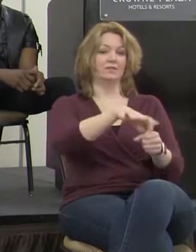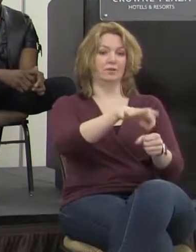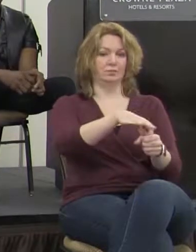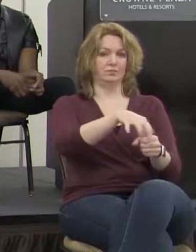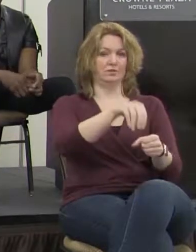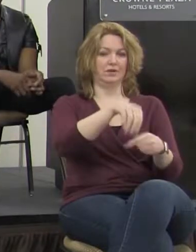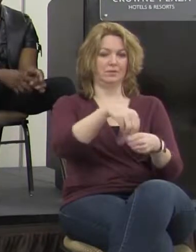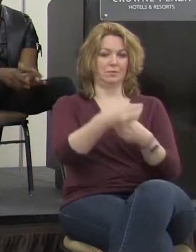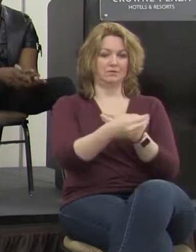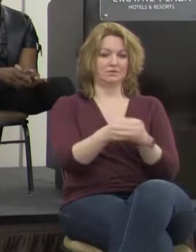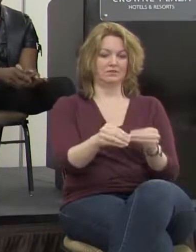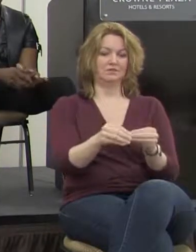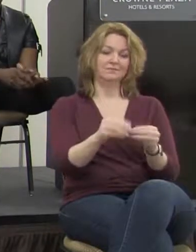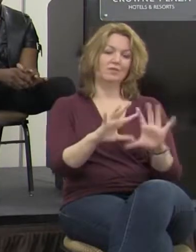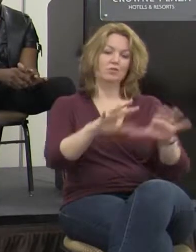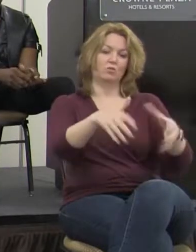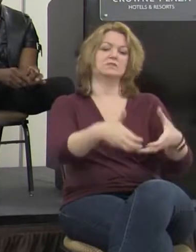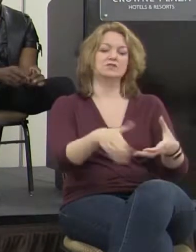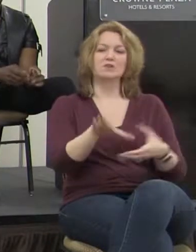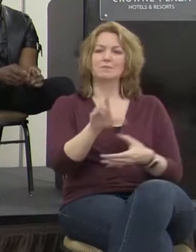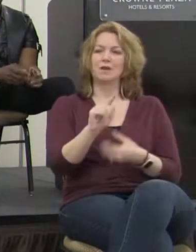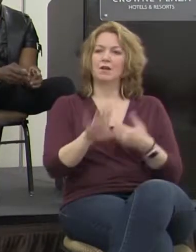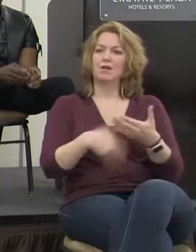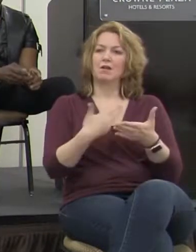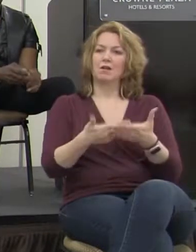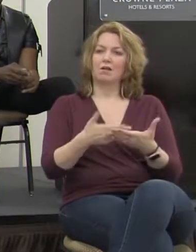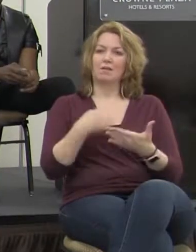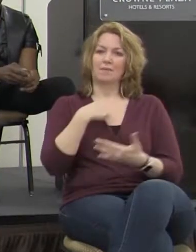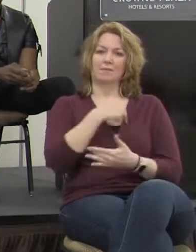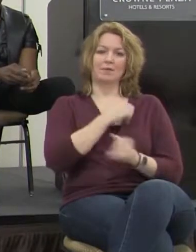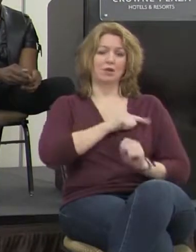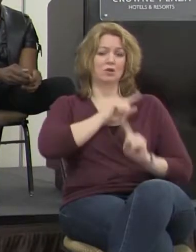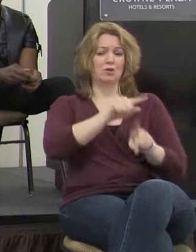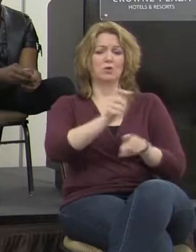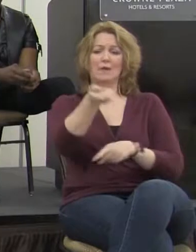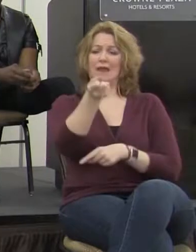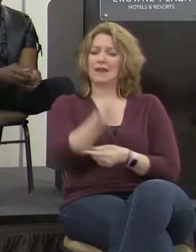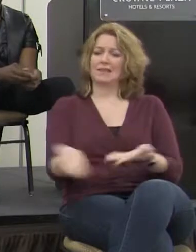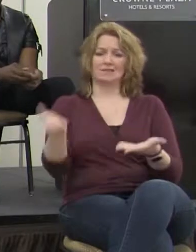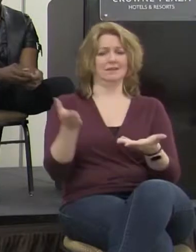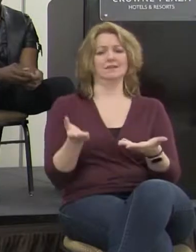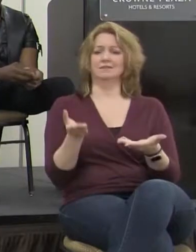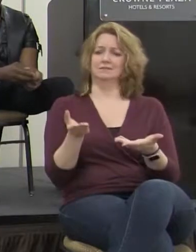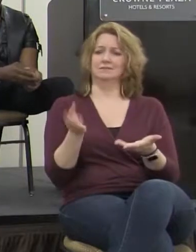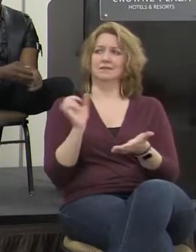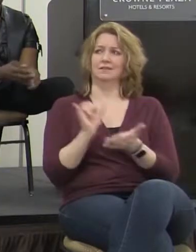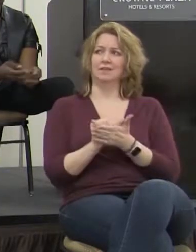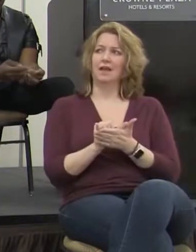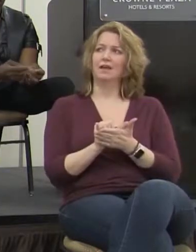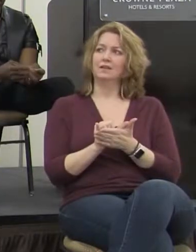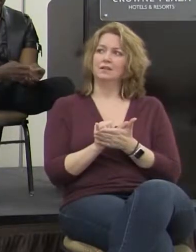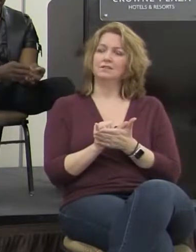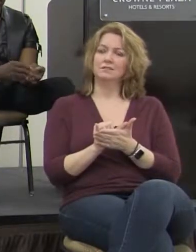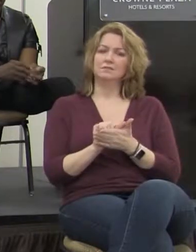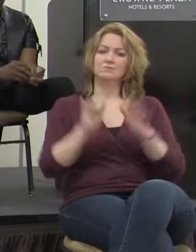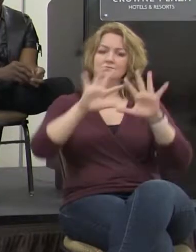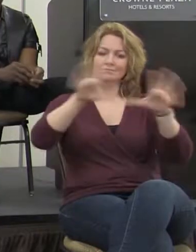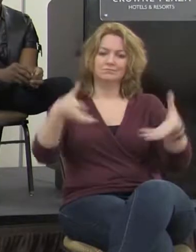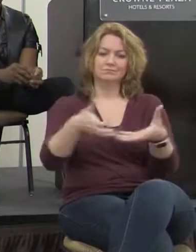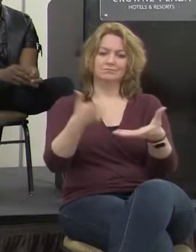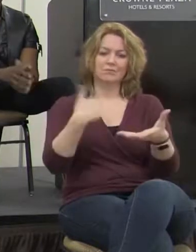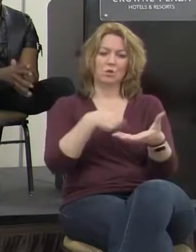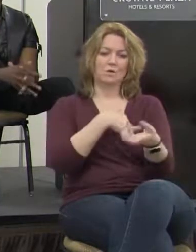the organization. But any of the members can come to anything that the organization sponsors,